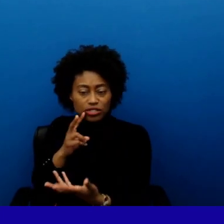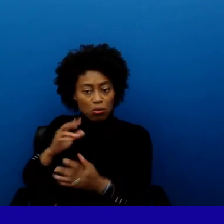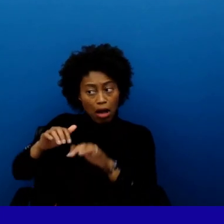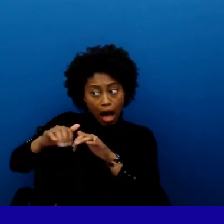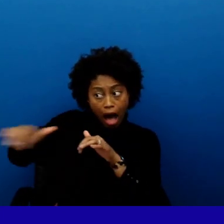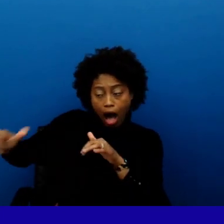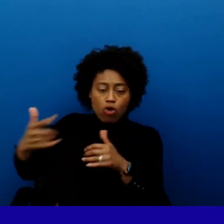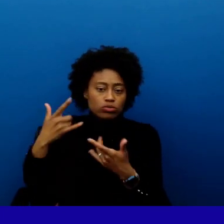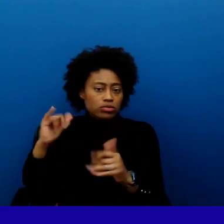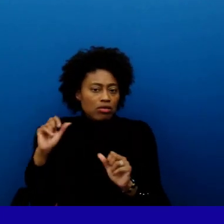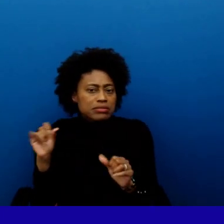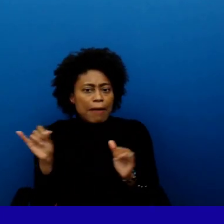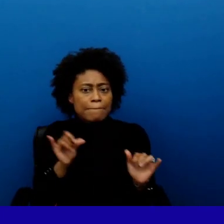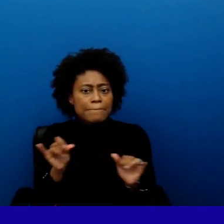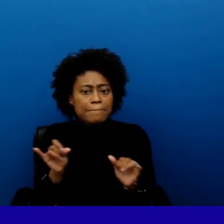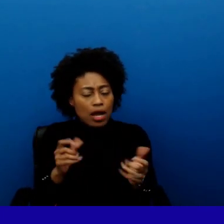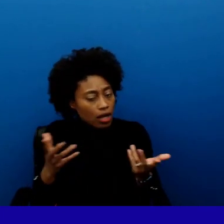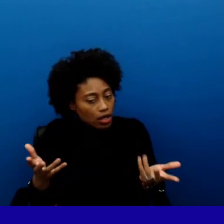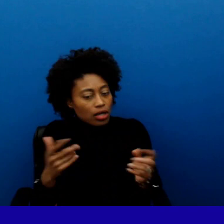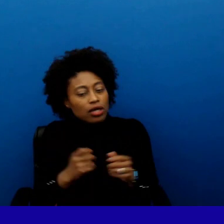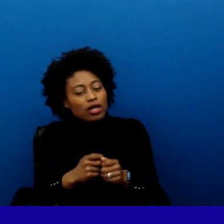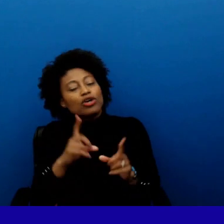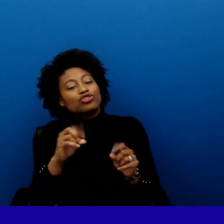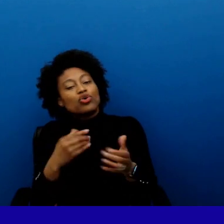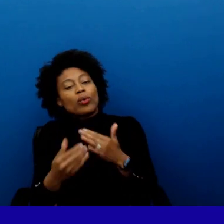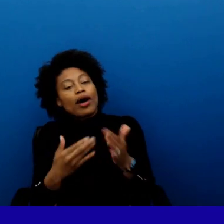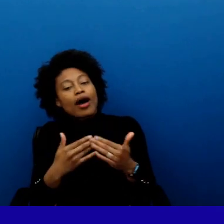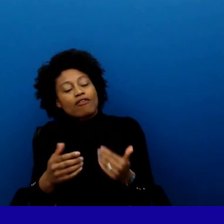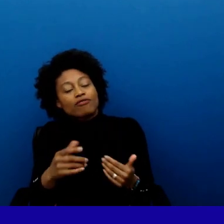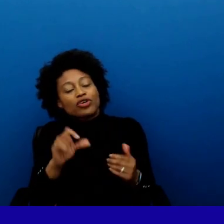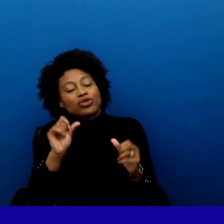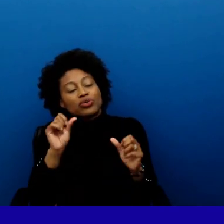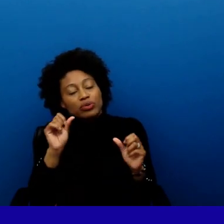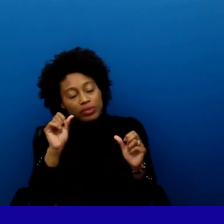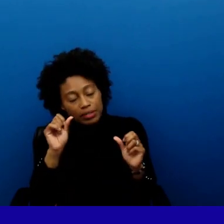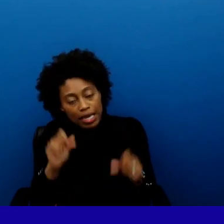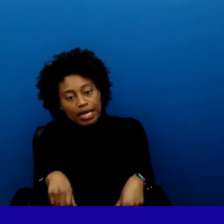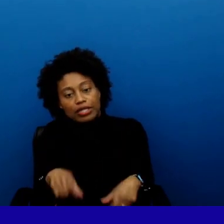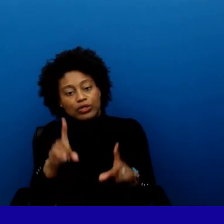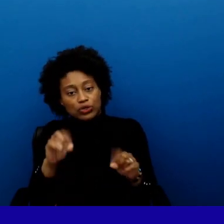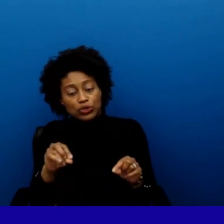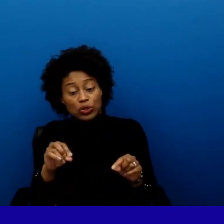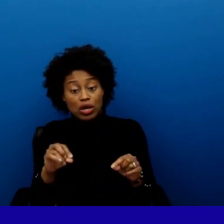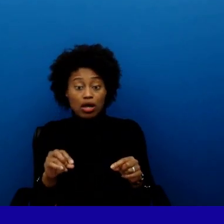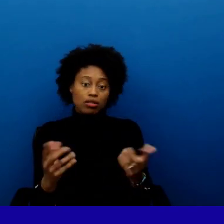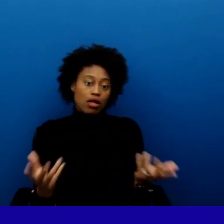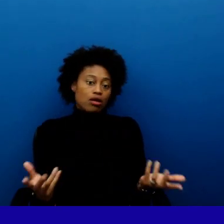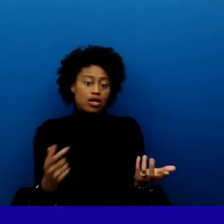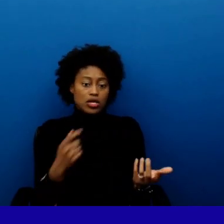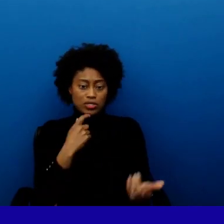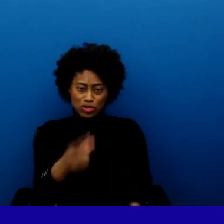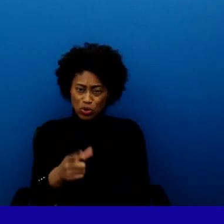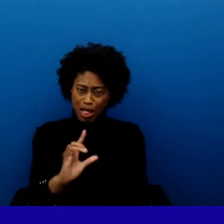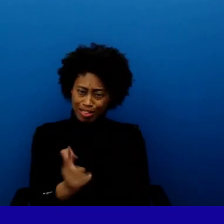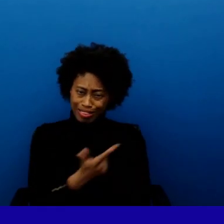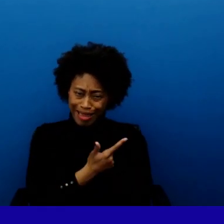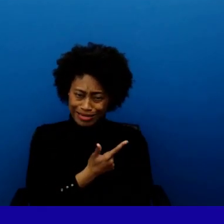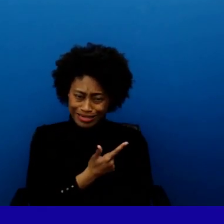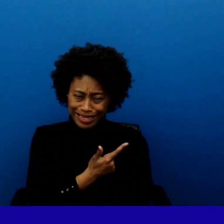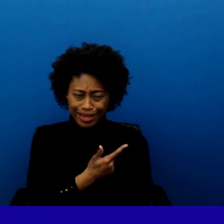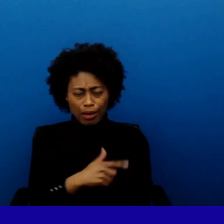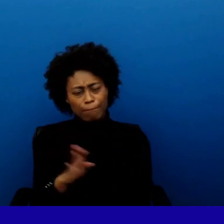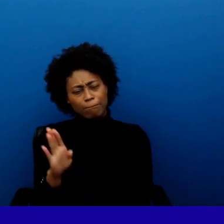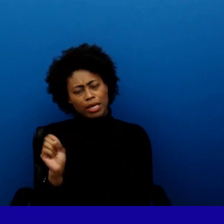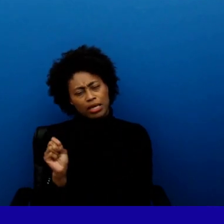all that messaging that we receive from society that we're lazy is BS. Like everyone has